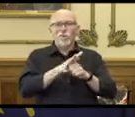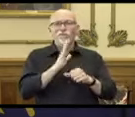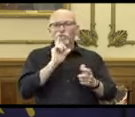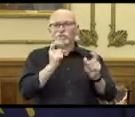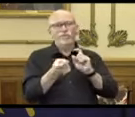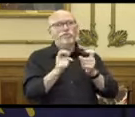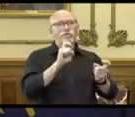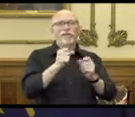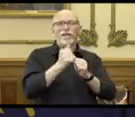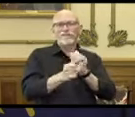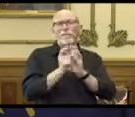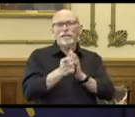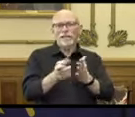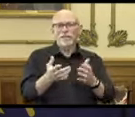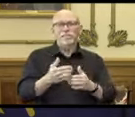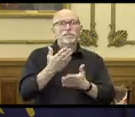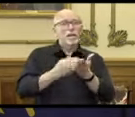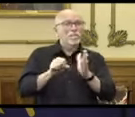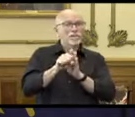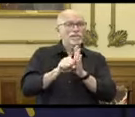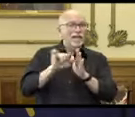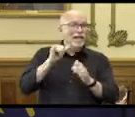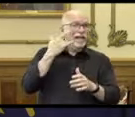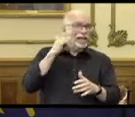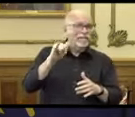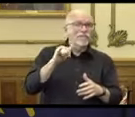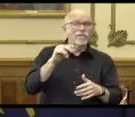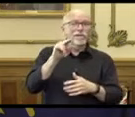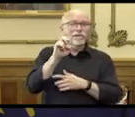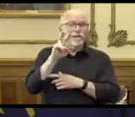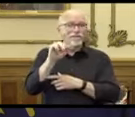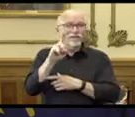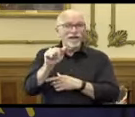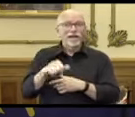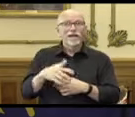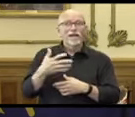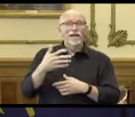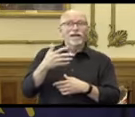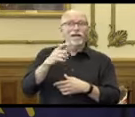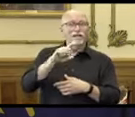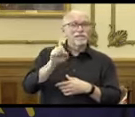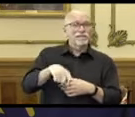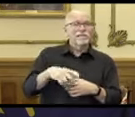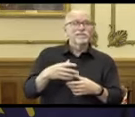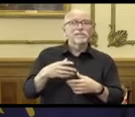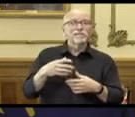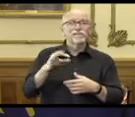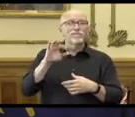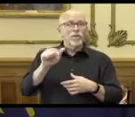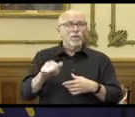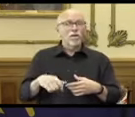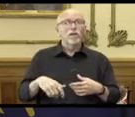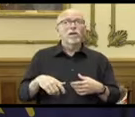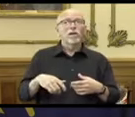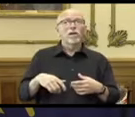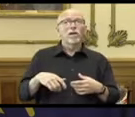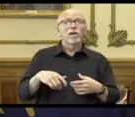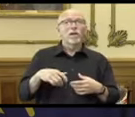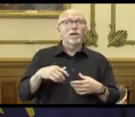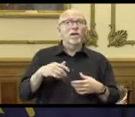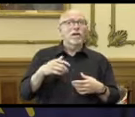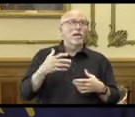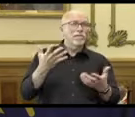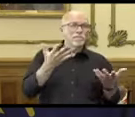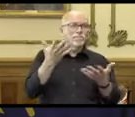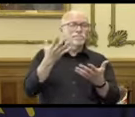by minute. There are states including California, Nevada, Texas, Florida, and our neighbor to the north, Michigan,